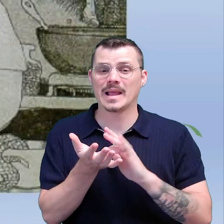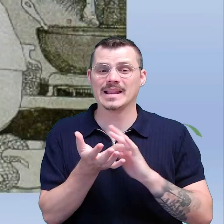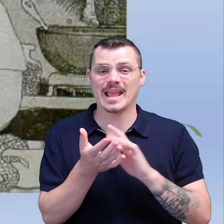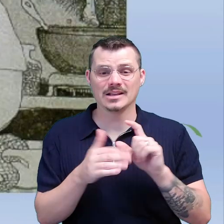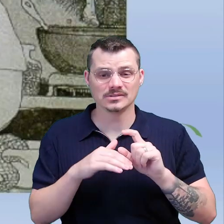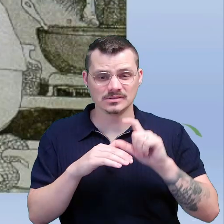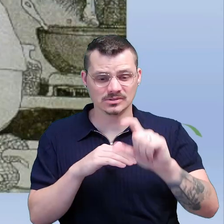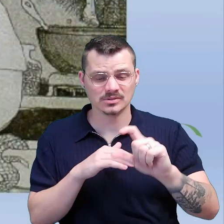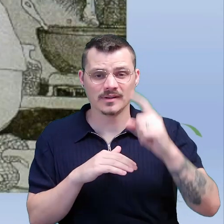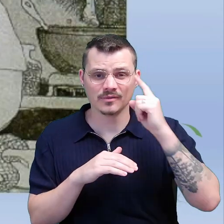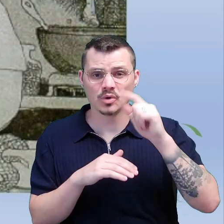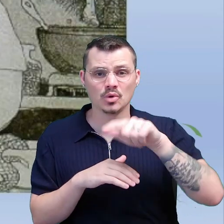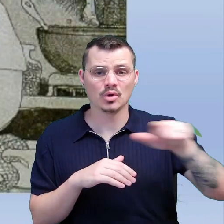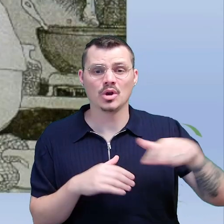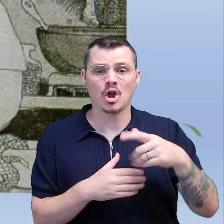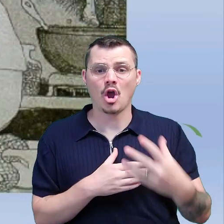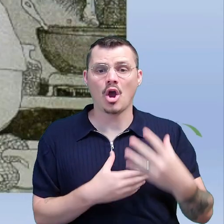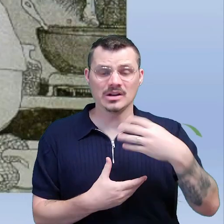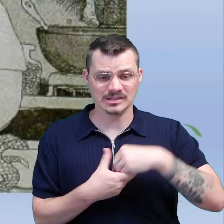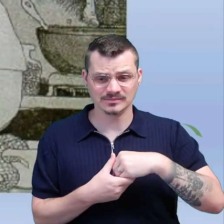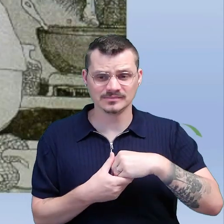Medications for people with autism